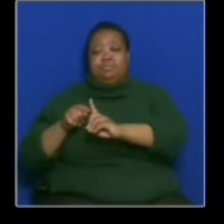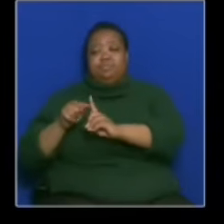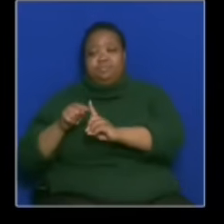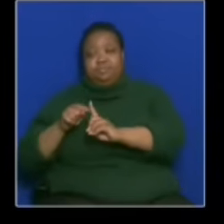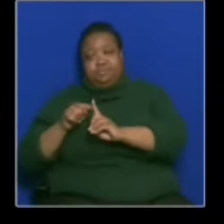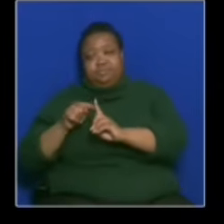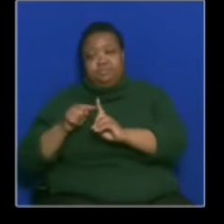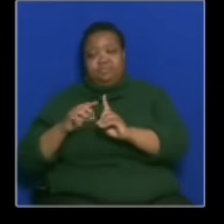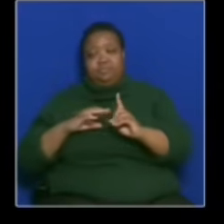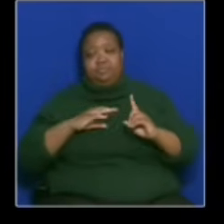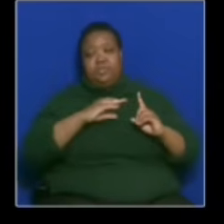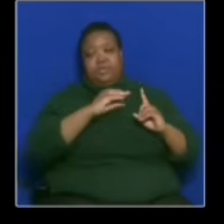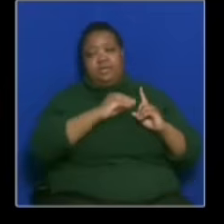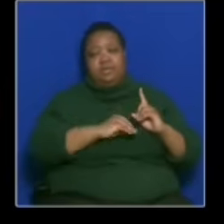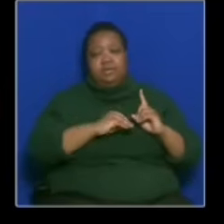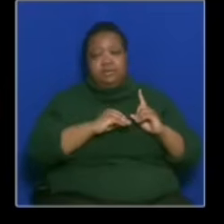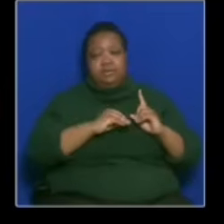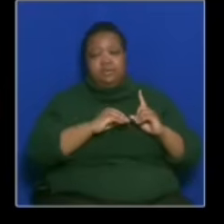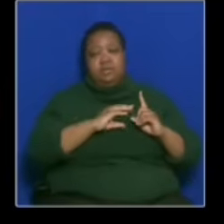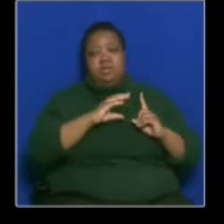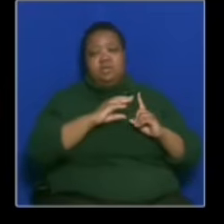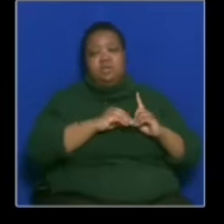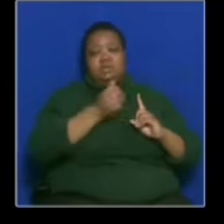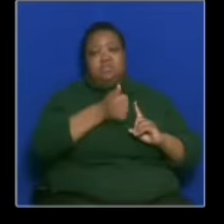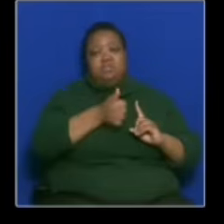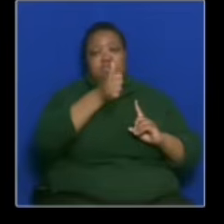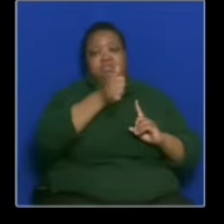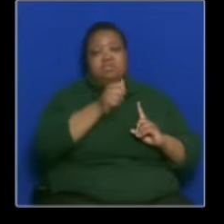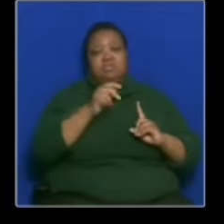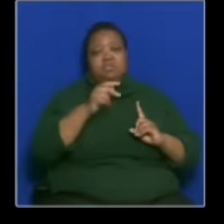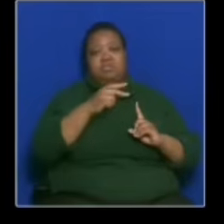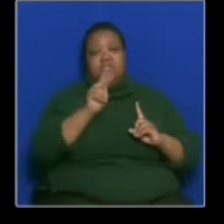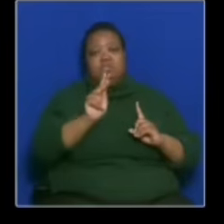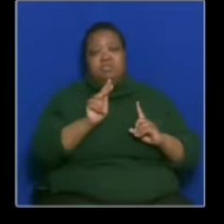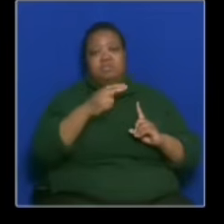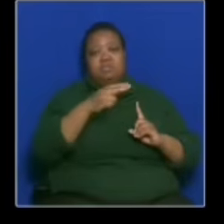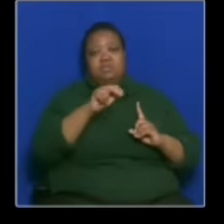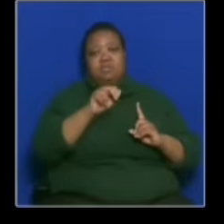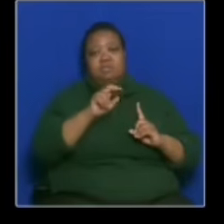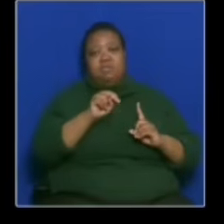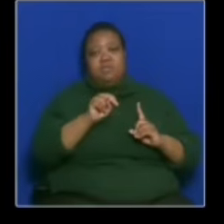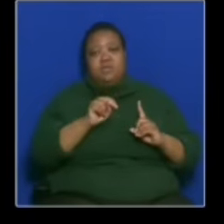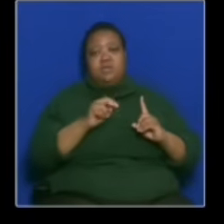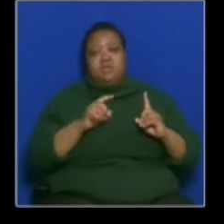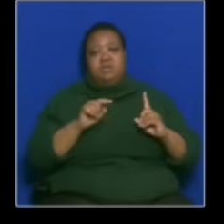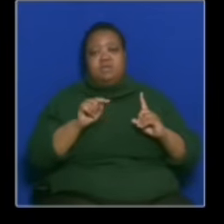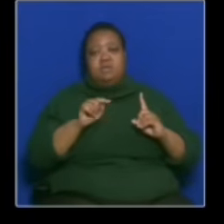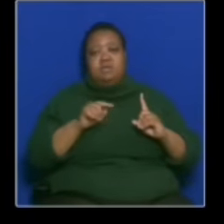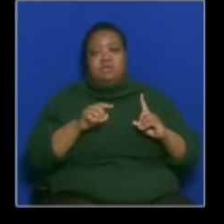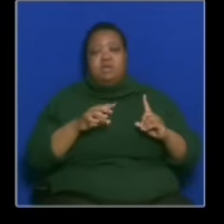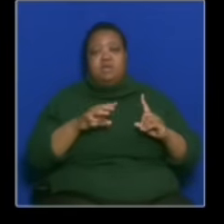asking General Carne to target a competitor of his called Pro-Tobacco.